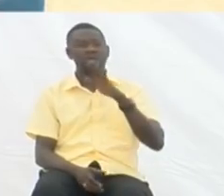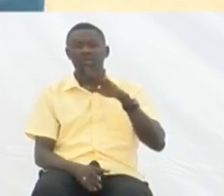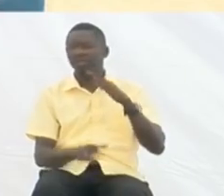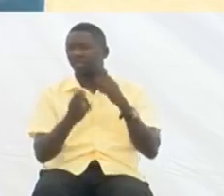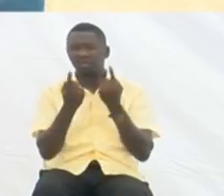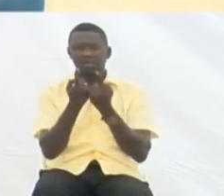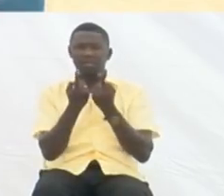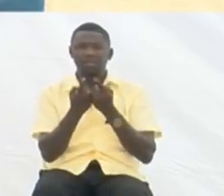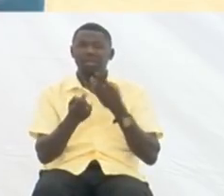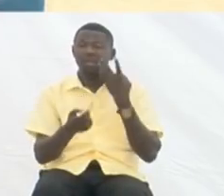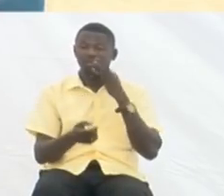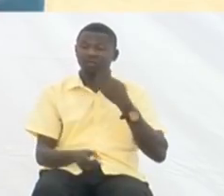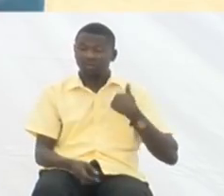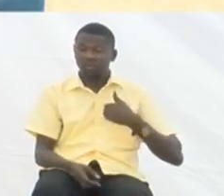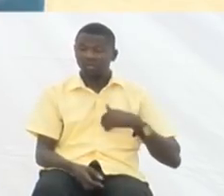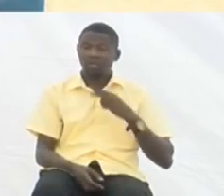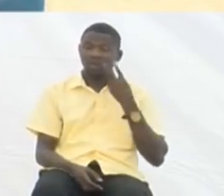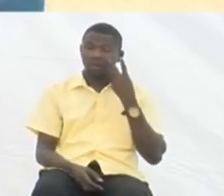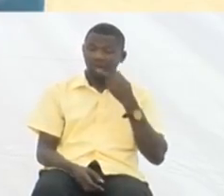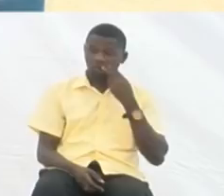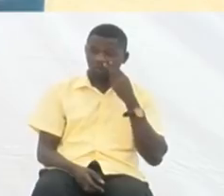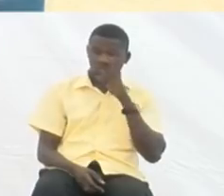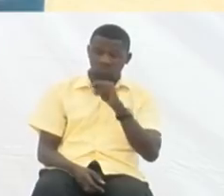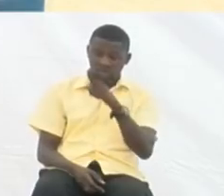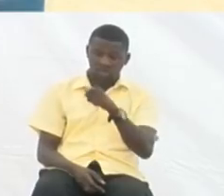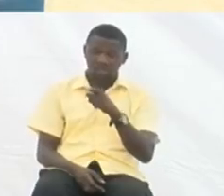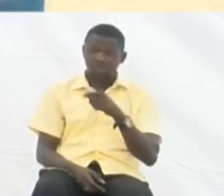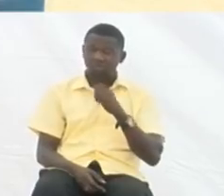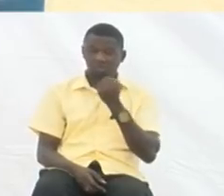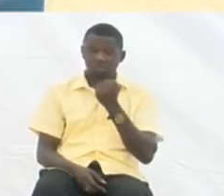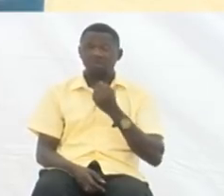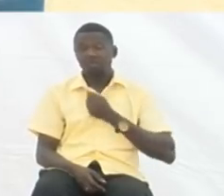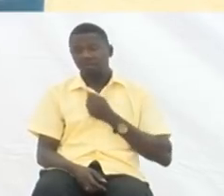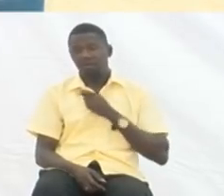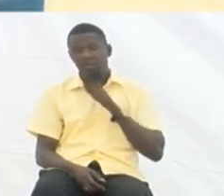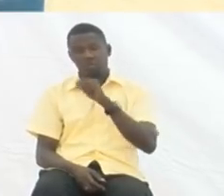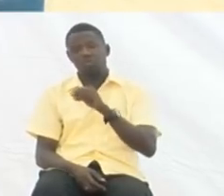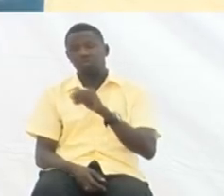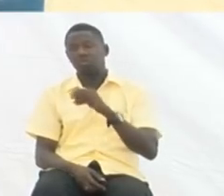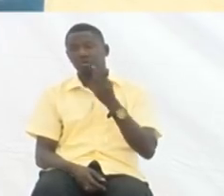you see us doing it, it's because of the fear of him, that is why we do those things.